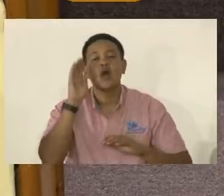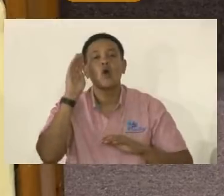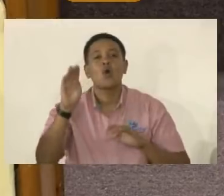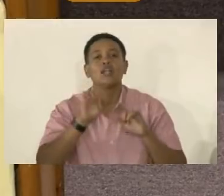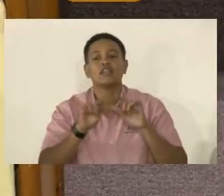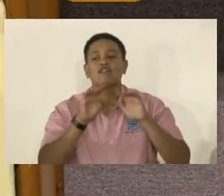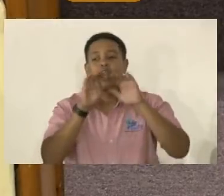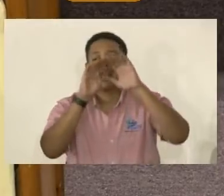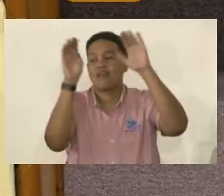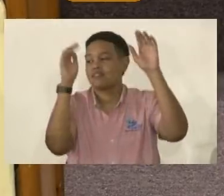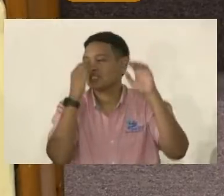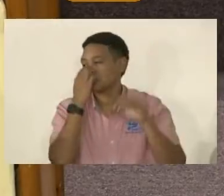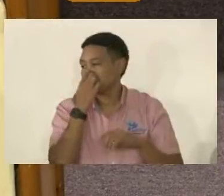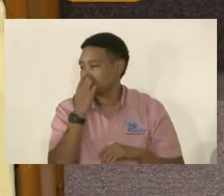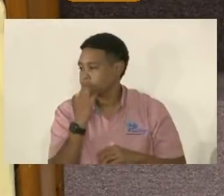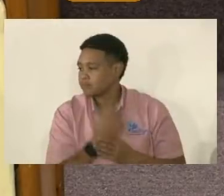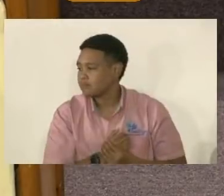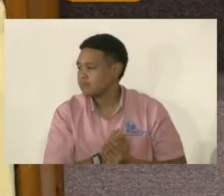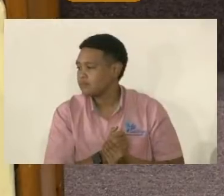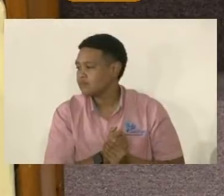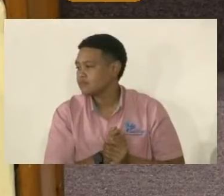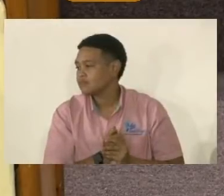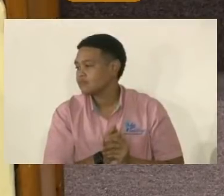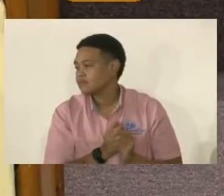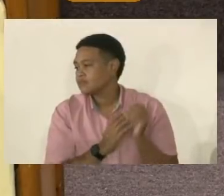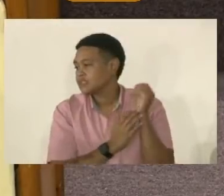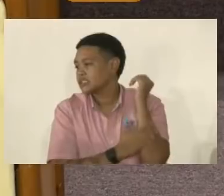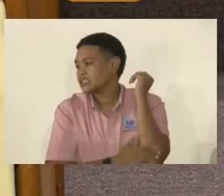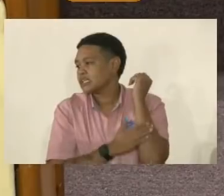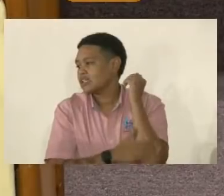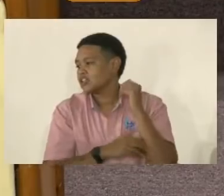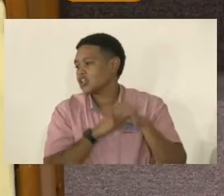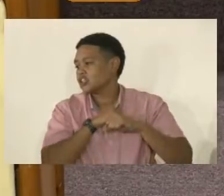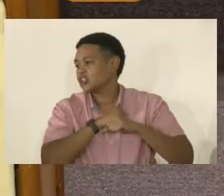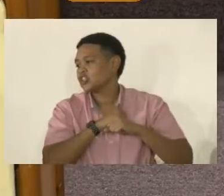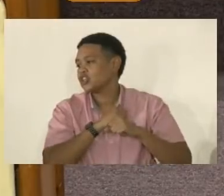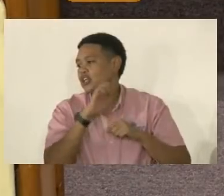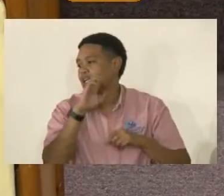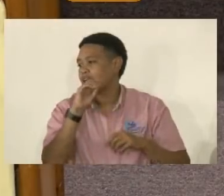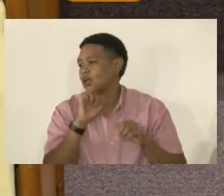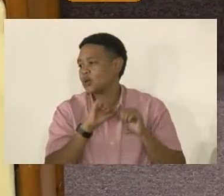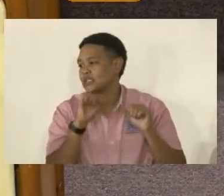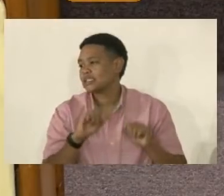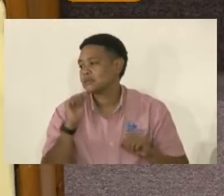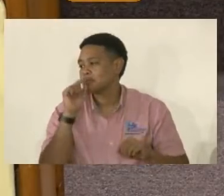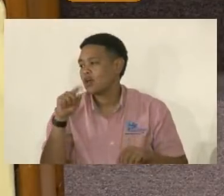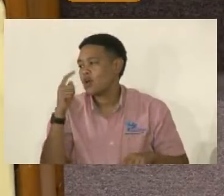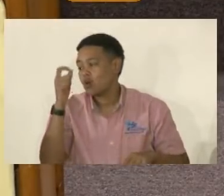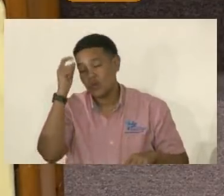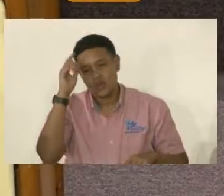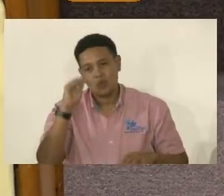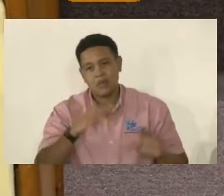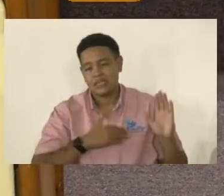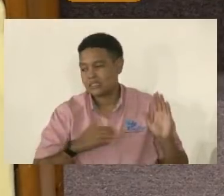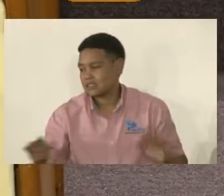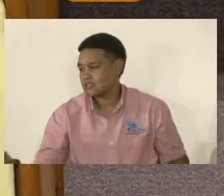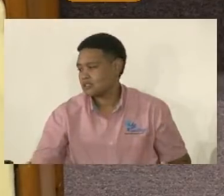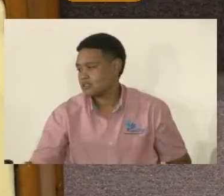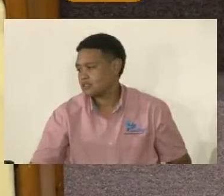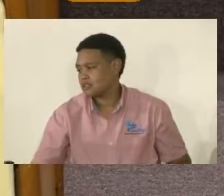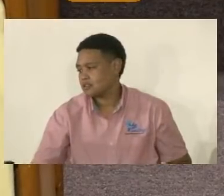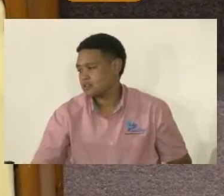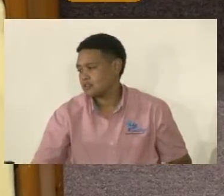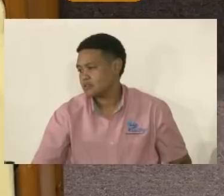levels. The national security ecosystem is not always understood by citizens, and I'd like to share a bit about